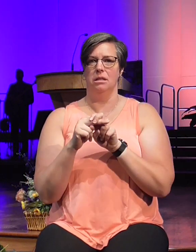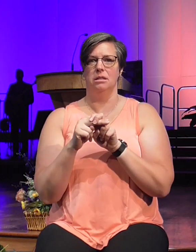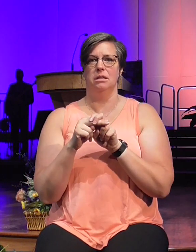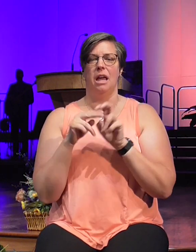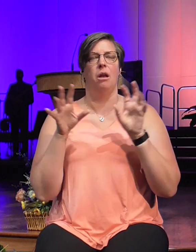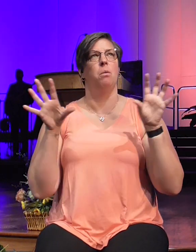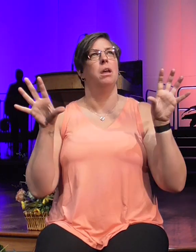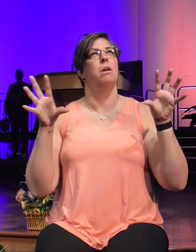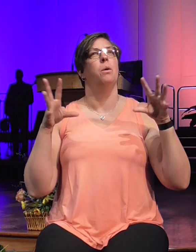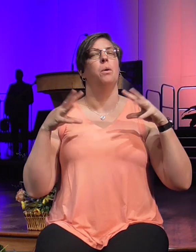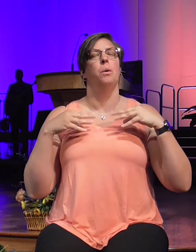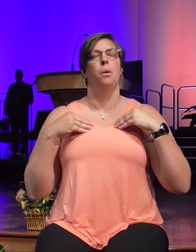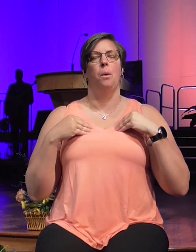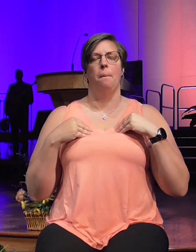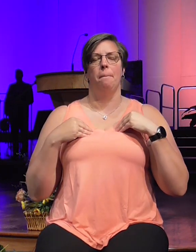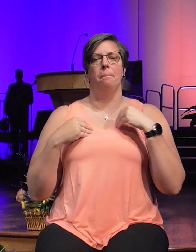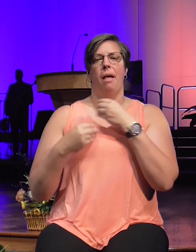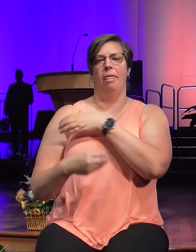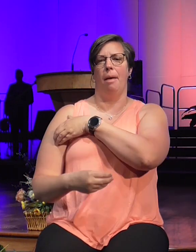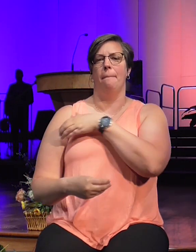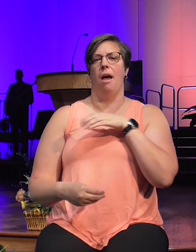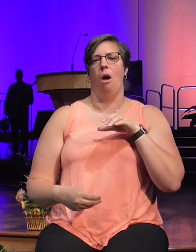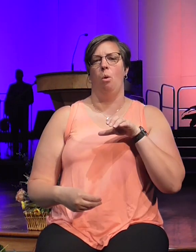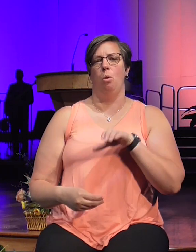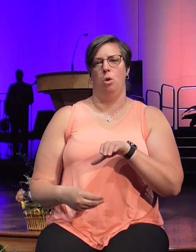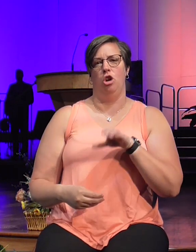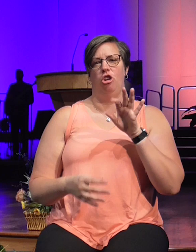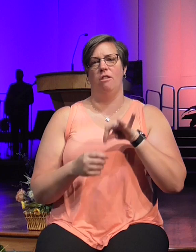power of Spirit.